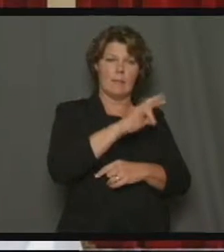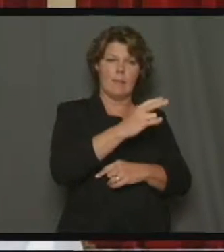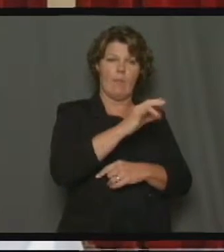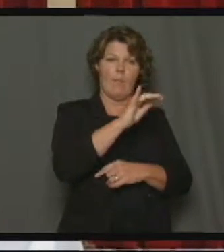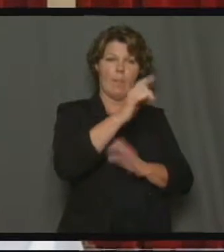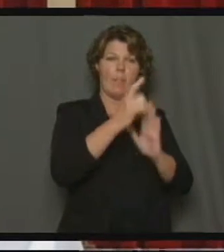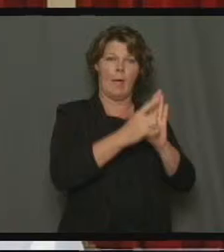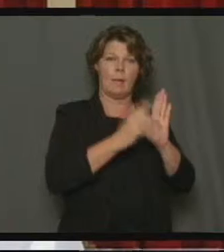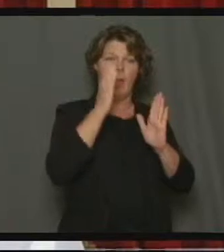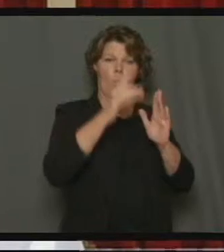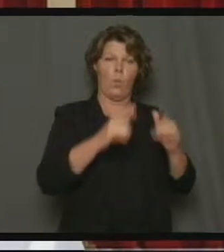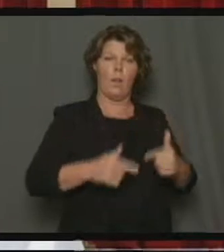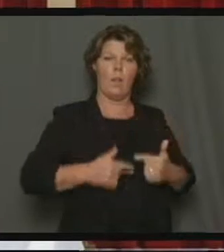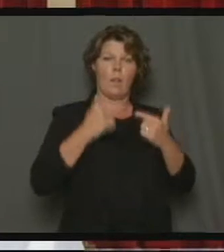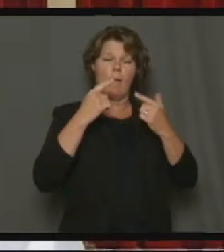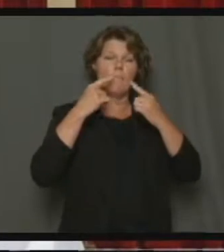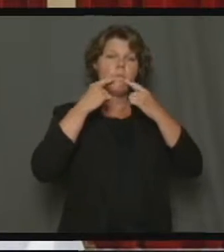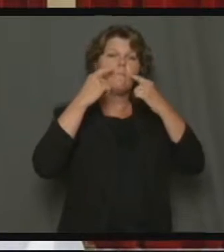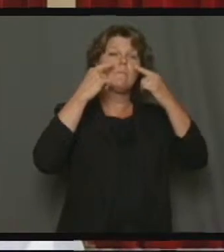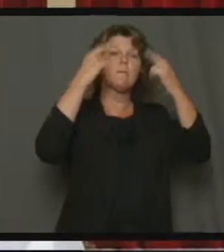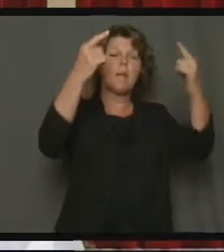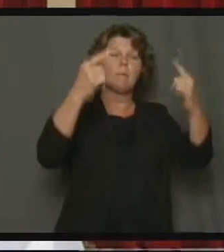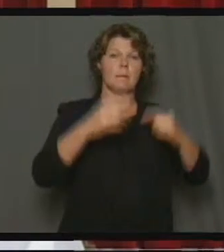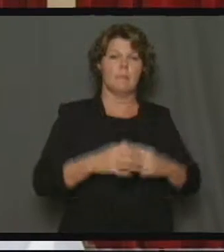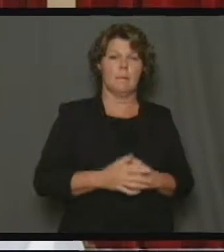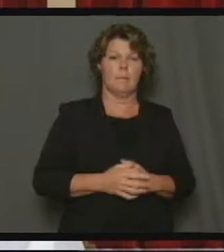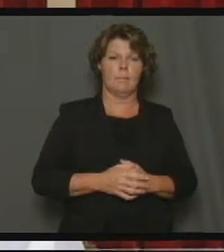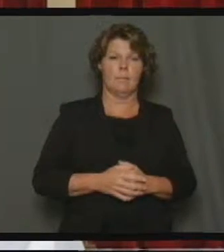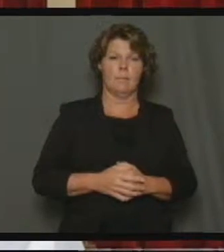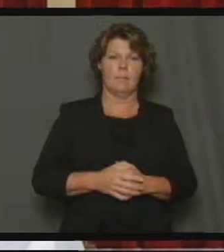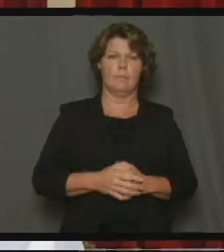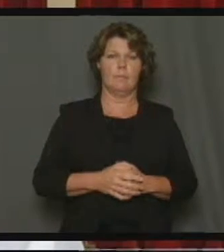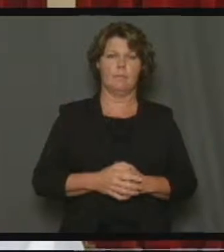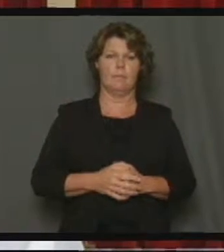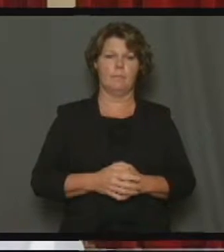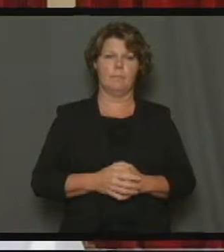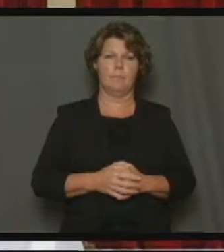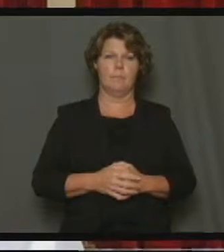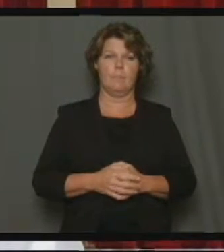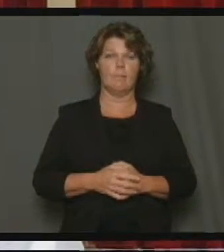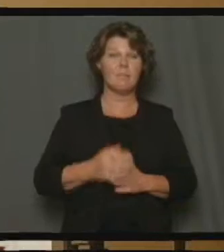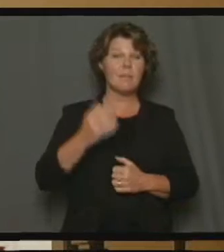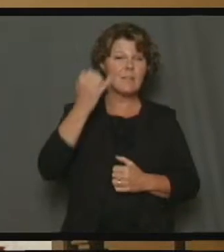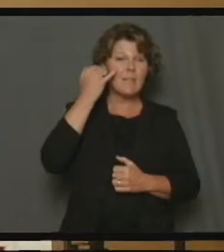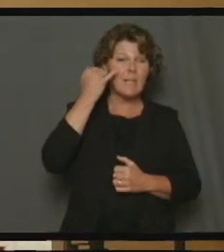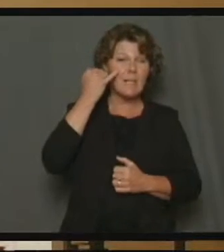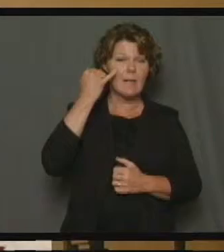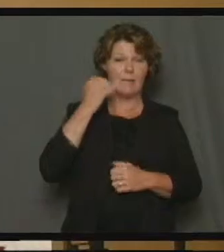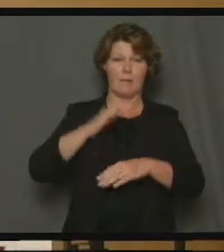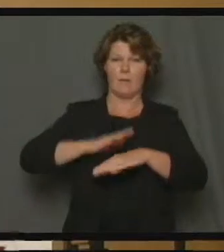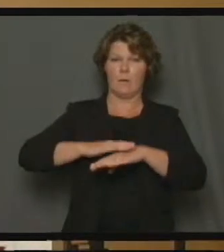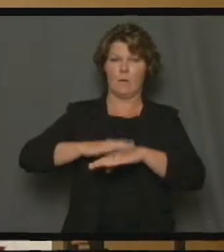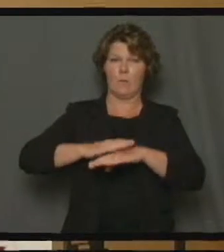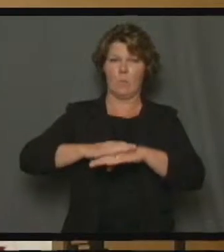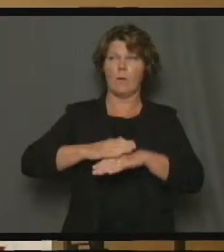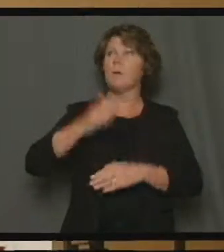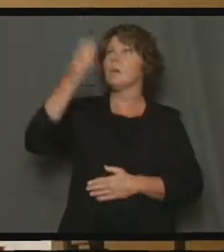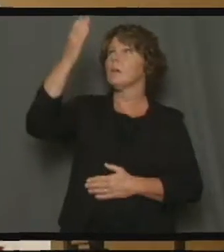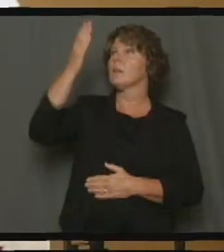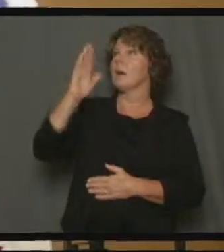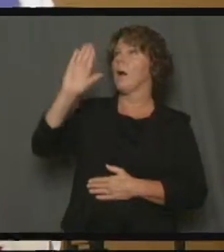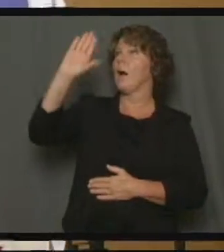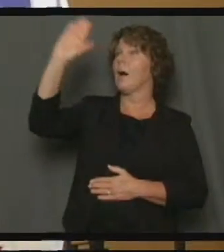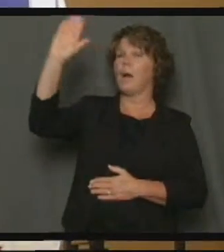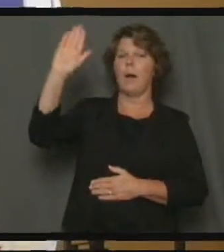live in infamy. If only there had been more of a warning. God's people